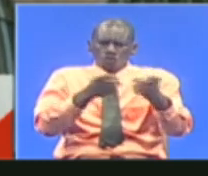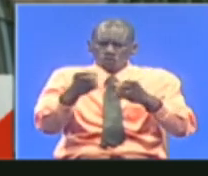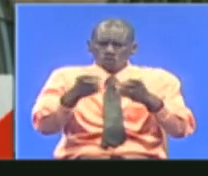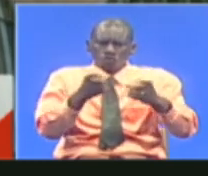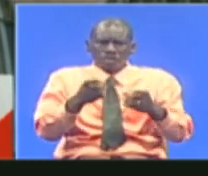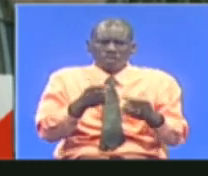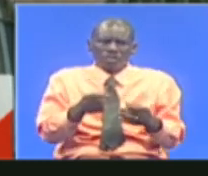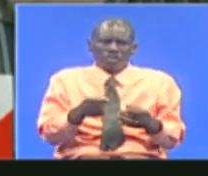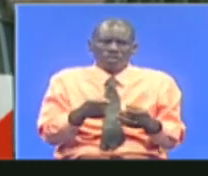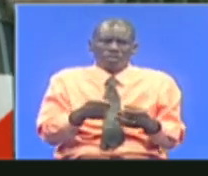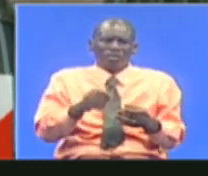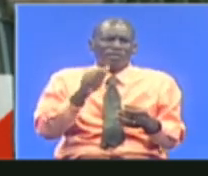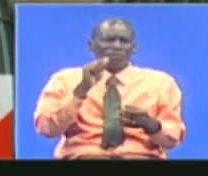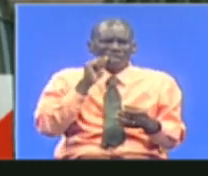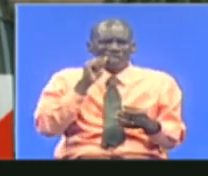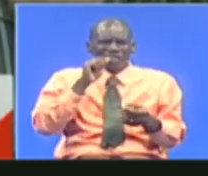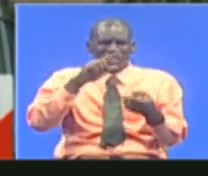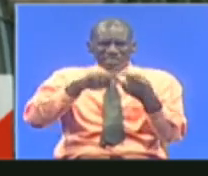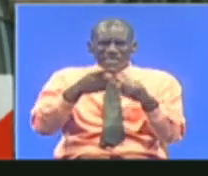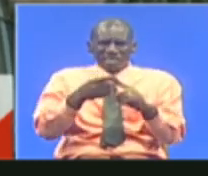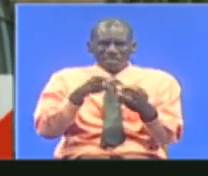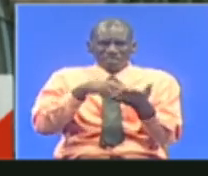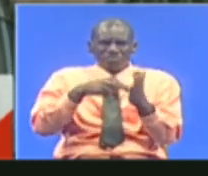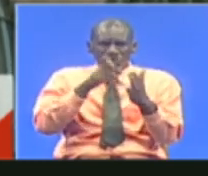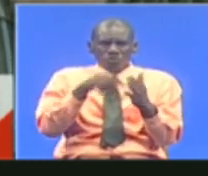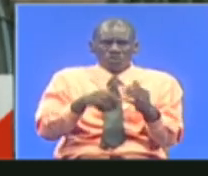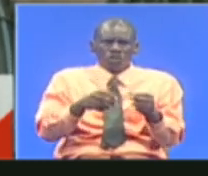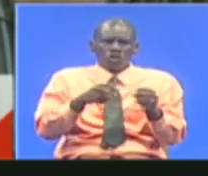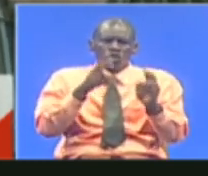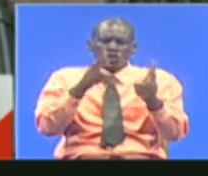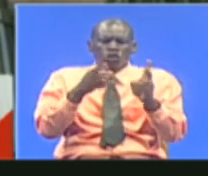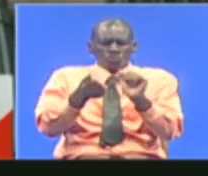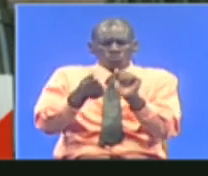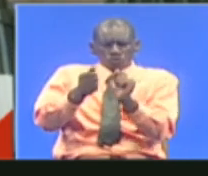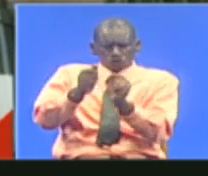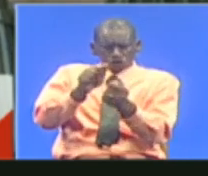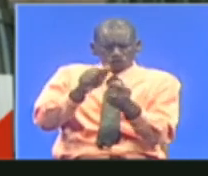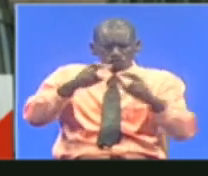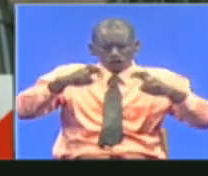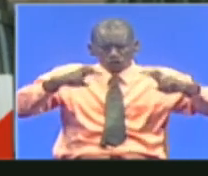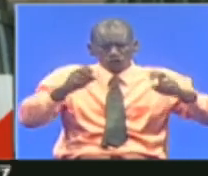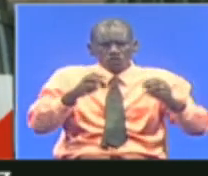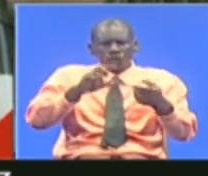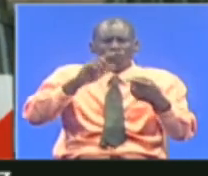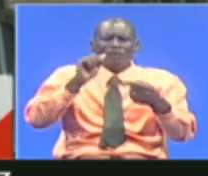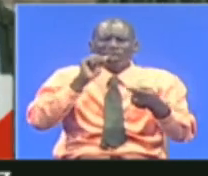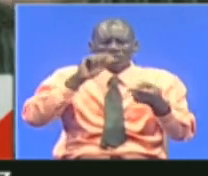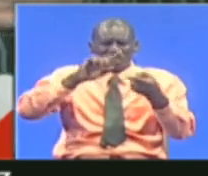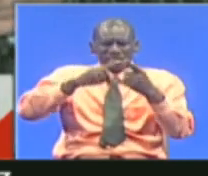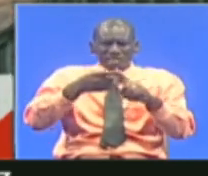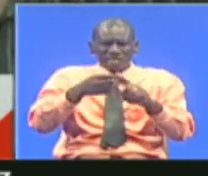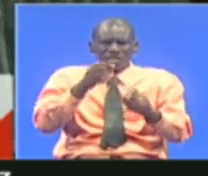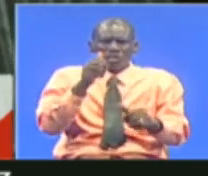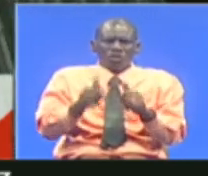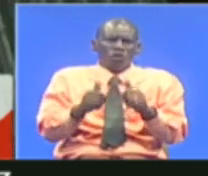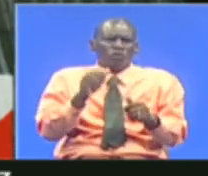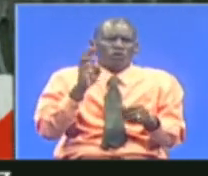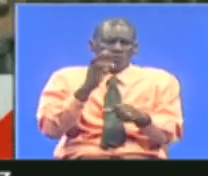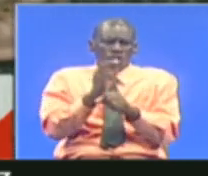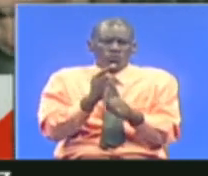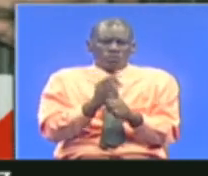the British standards. It means the regular reviews of the British standards that we were